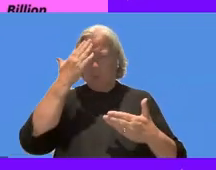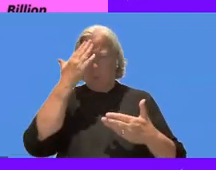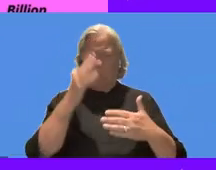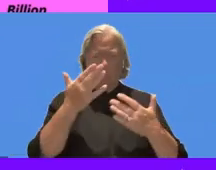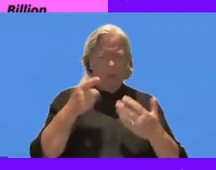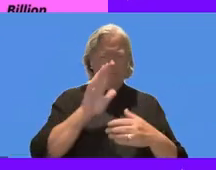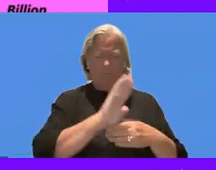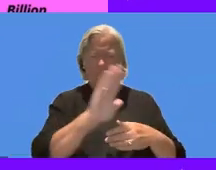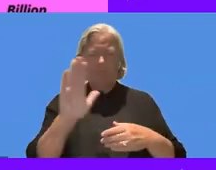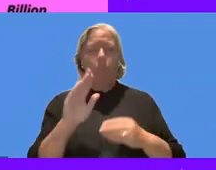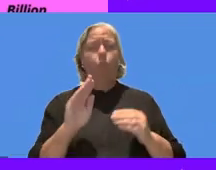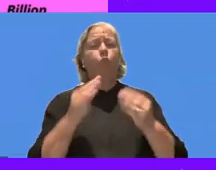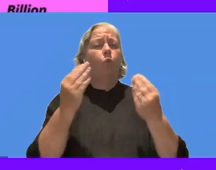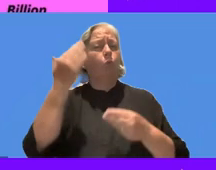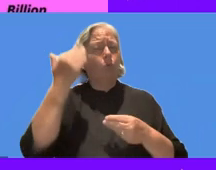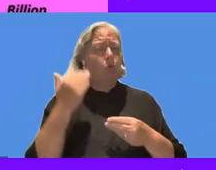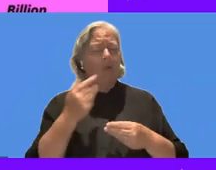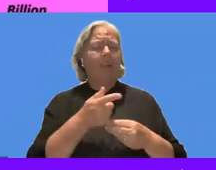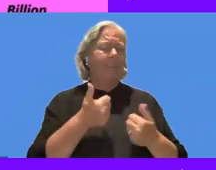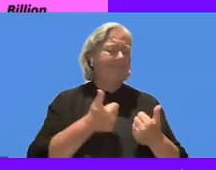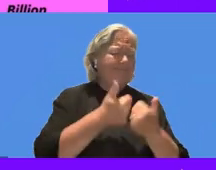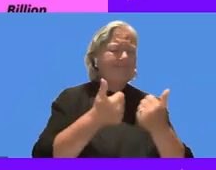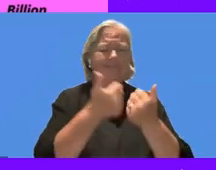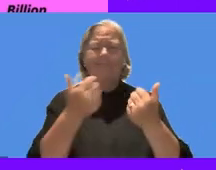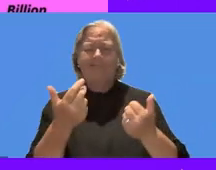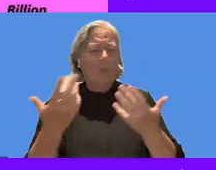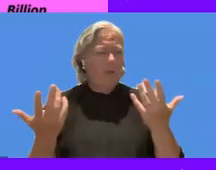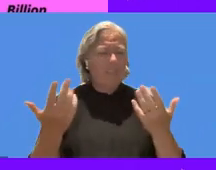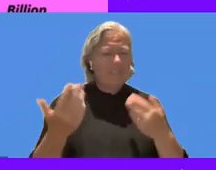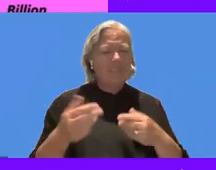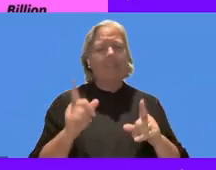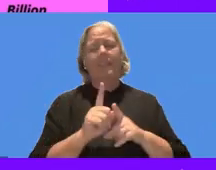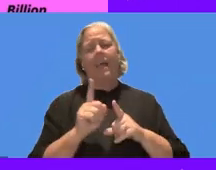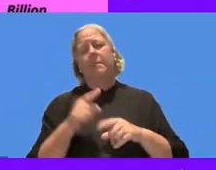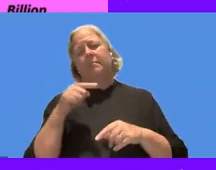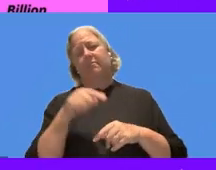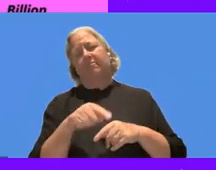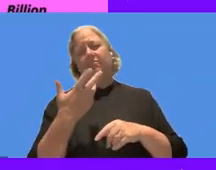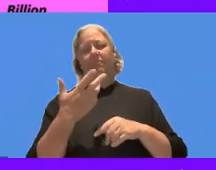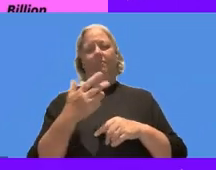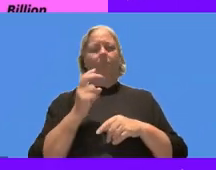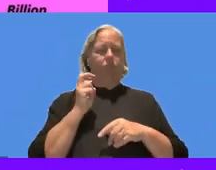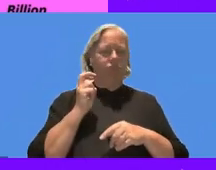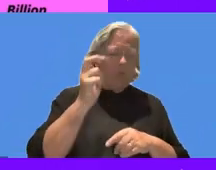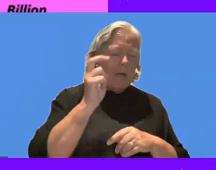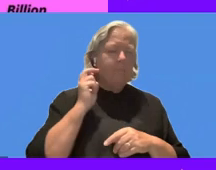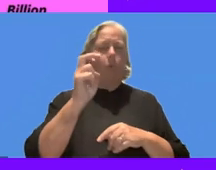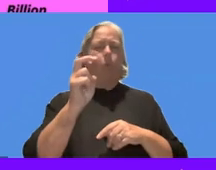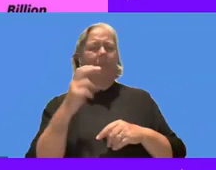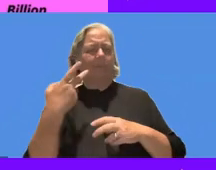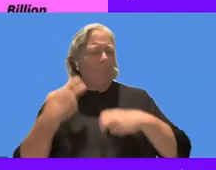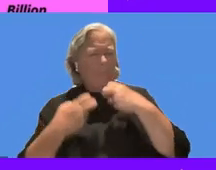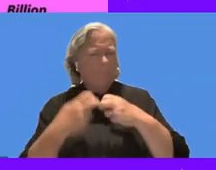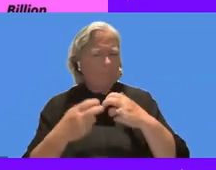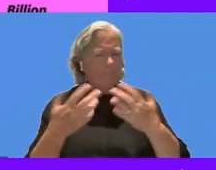relation to mobility and transport services. You know, things that often don't get talked about or highlighted, but are really intrinsic